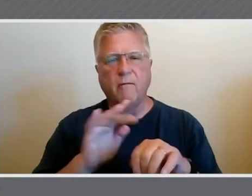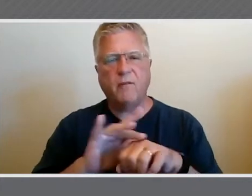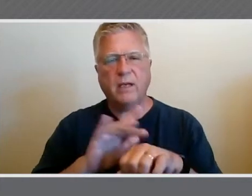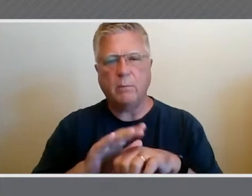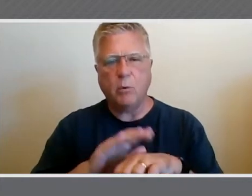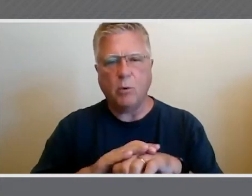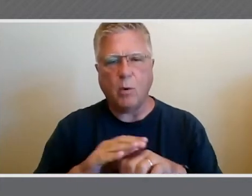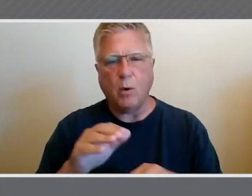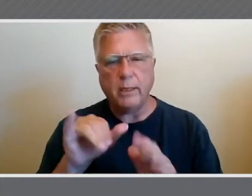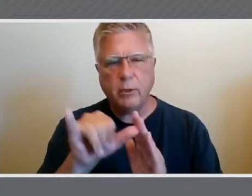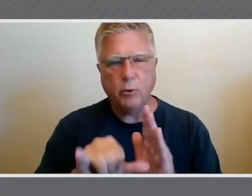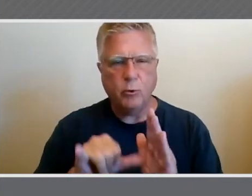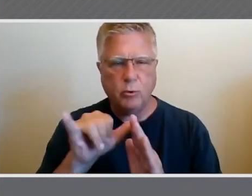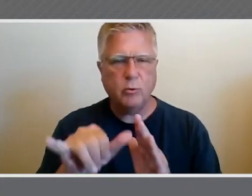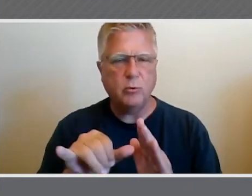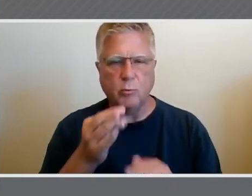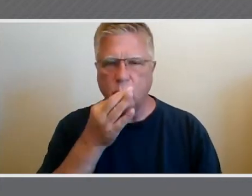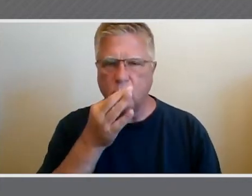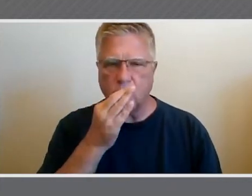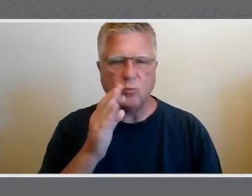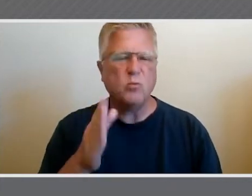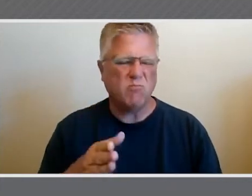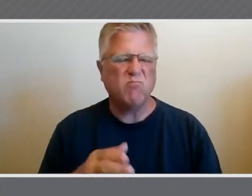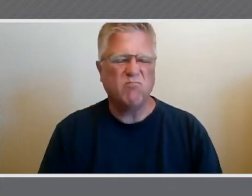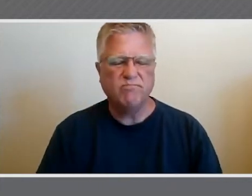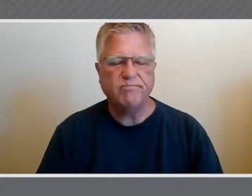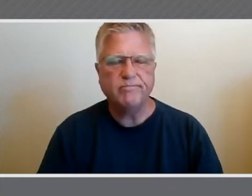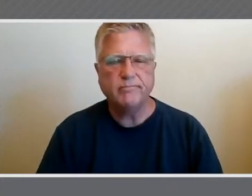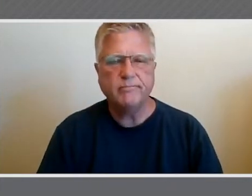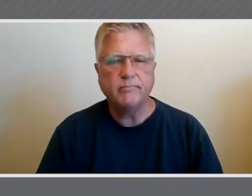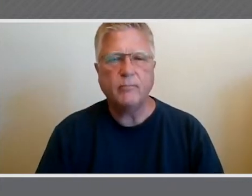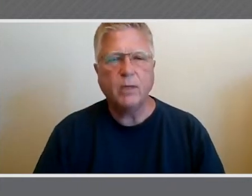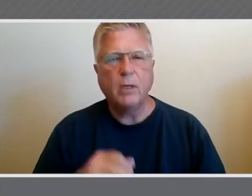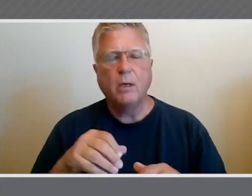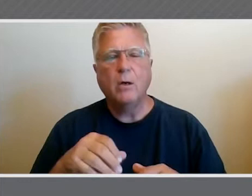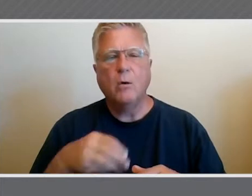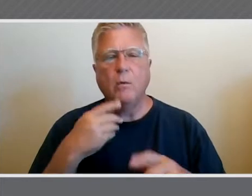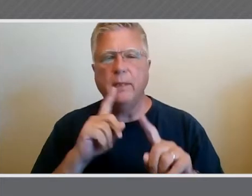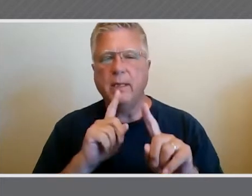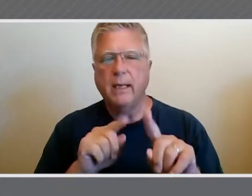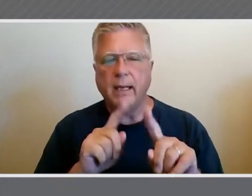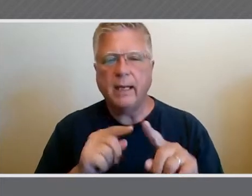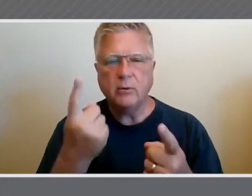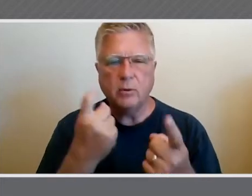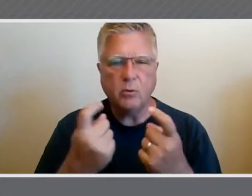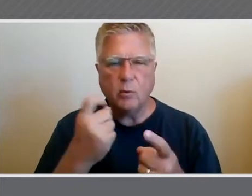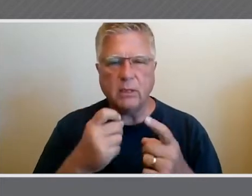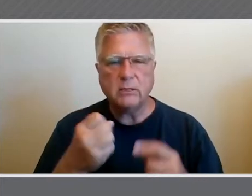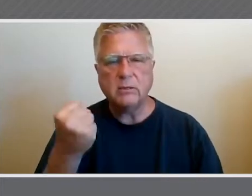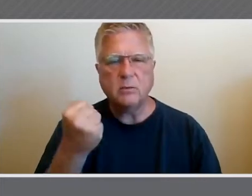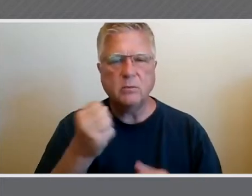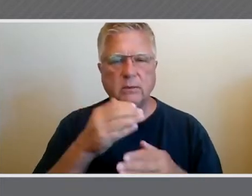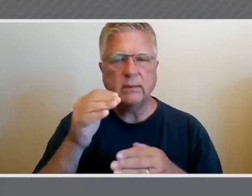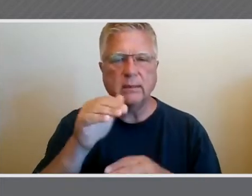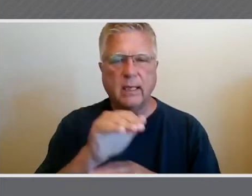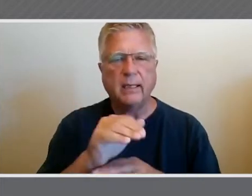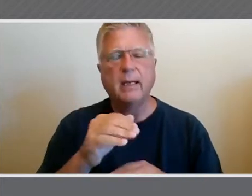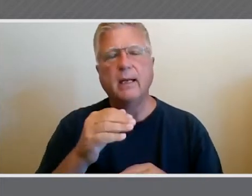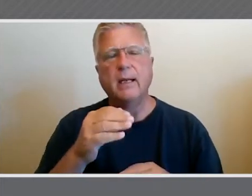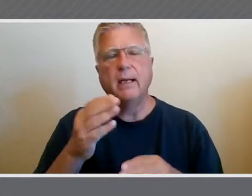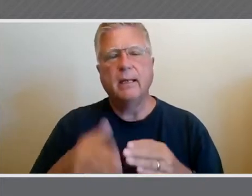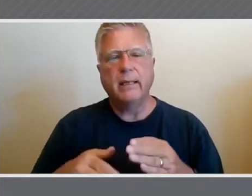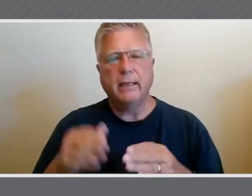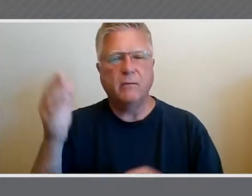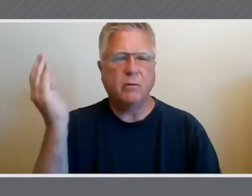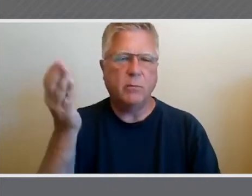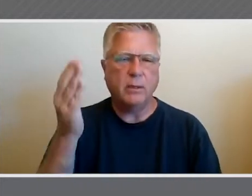shortly. We will be taking questions tonight at the end of the presentation. To ask a question, you can either raise